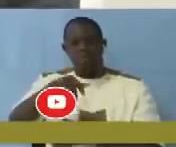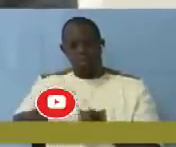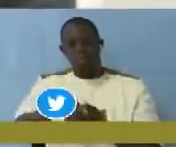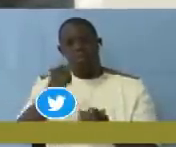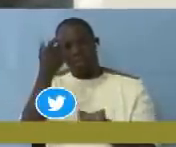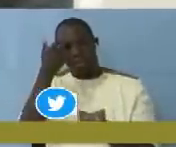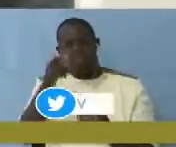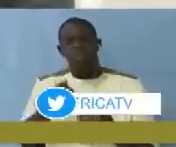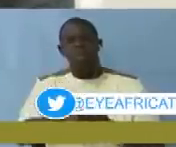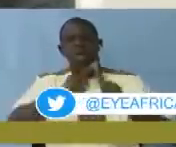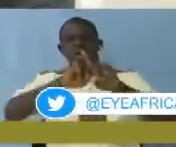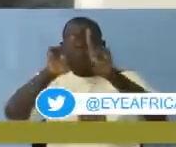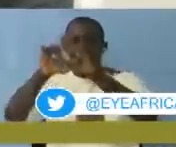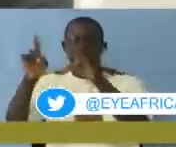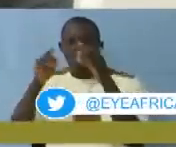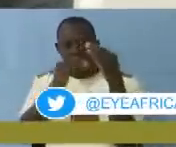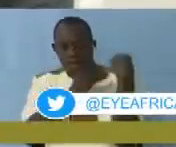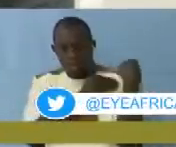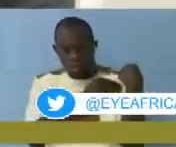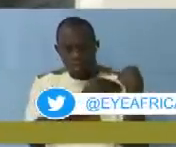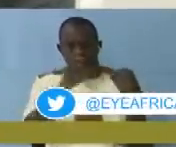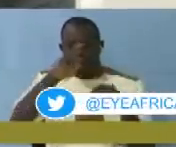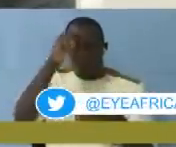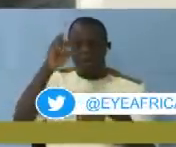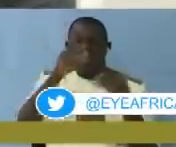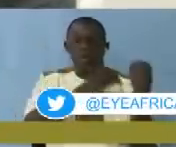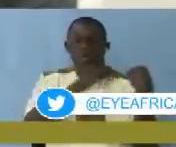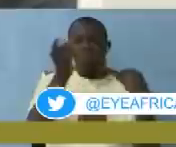guess their respective roles and functions, guess